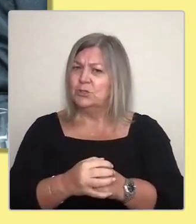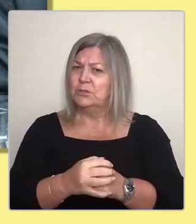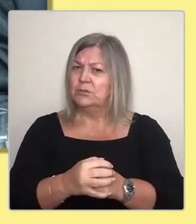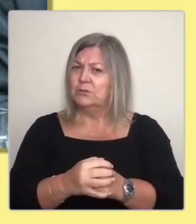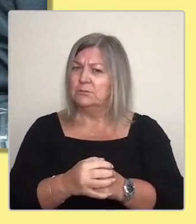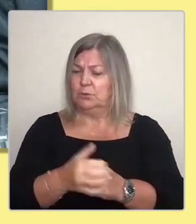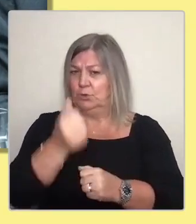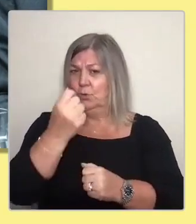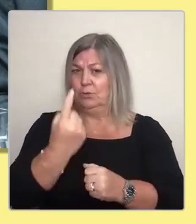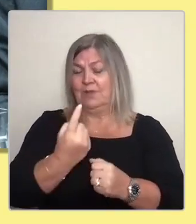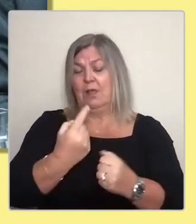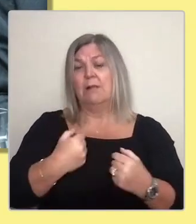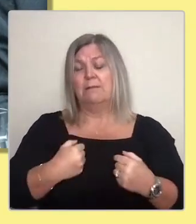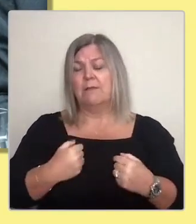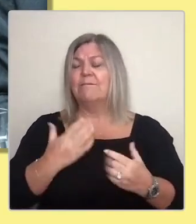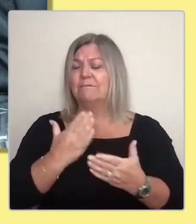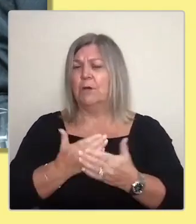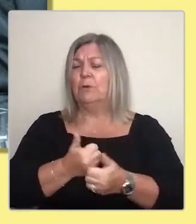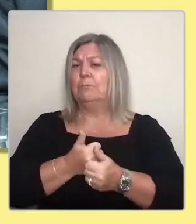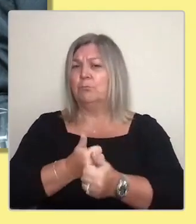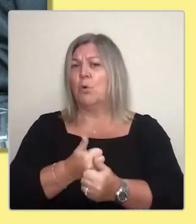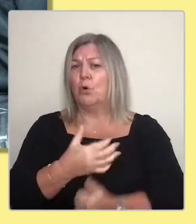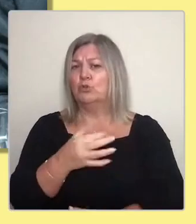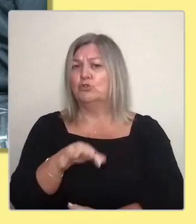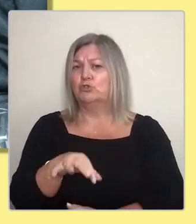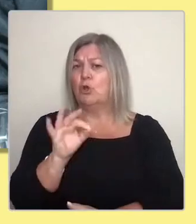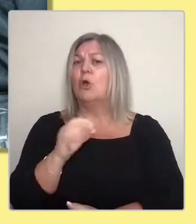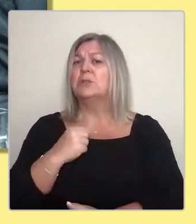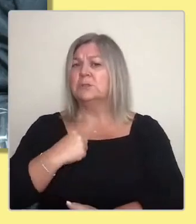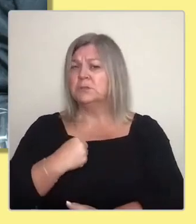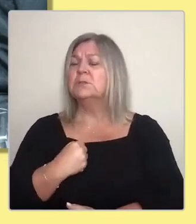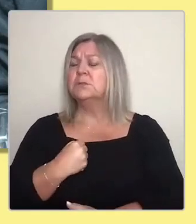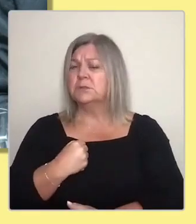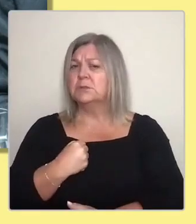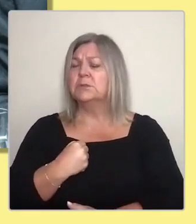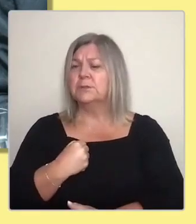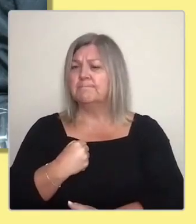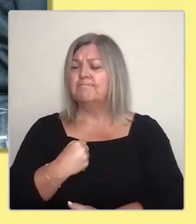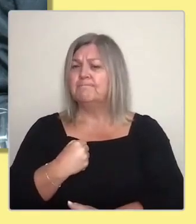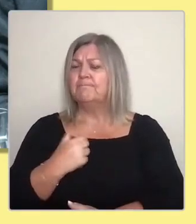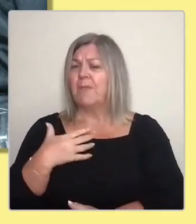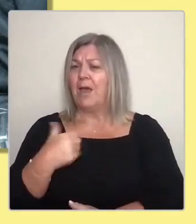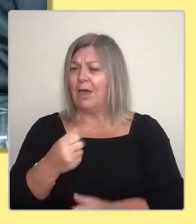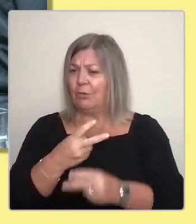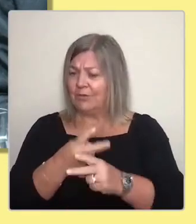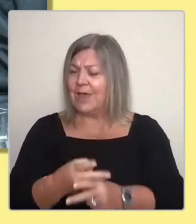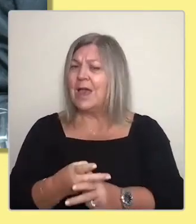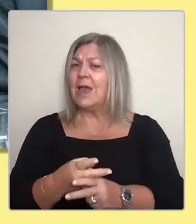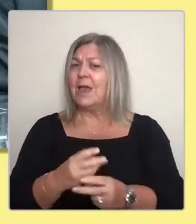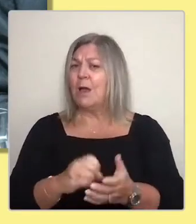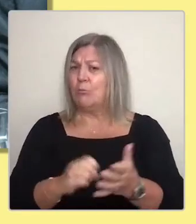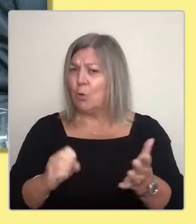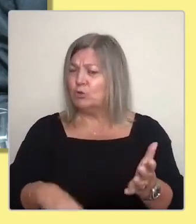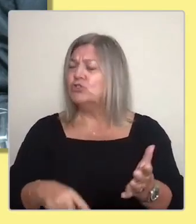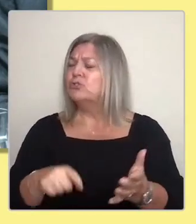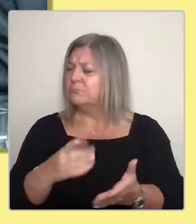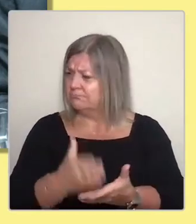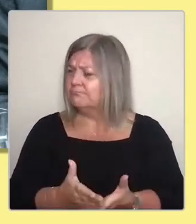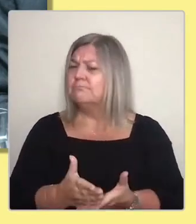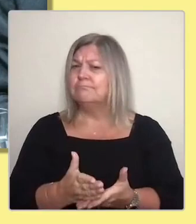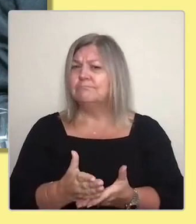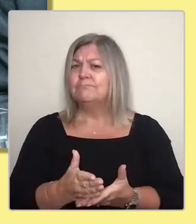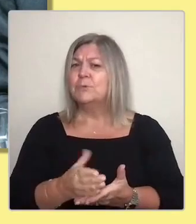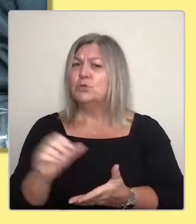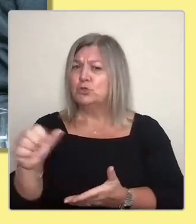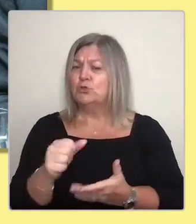I'm pro-choice myself. I think that this particular provision of healthcare for abortions is essential healthcare that must be available to